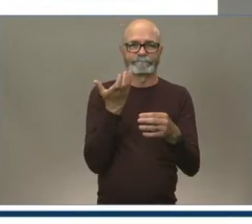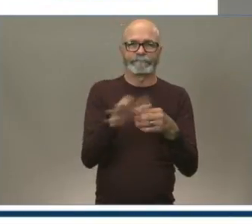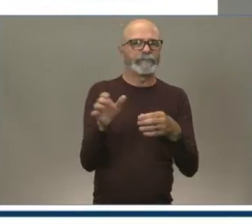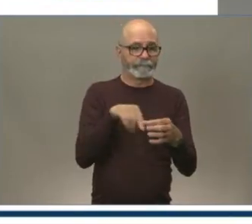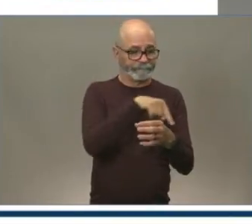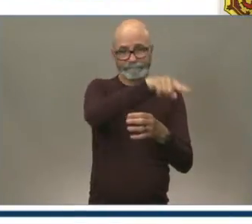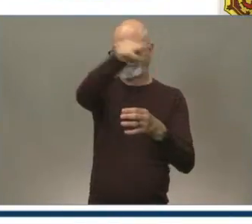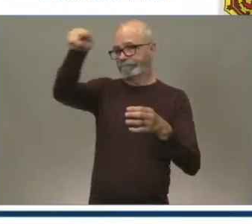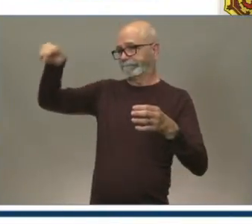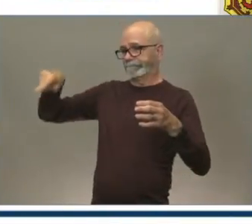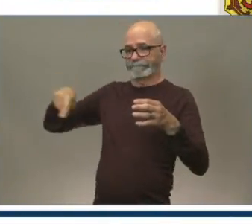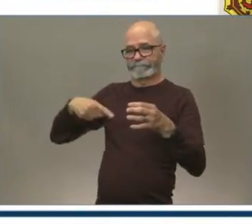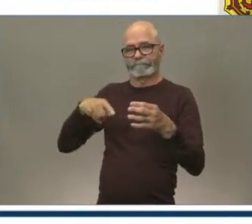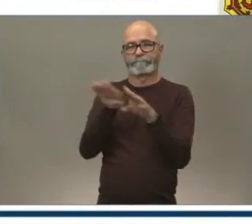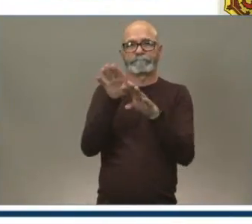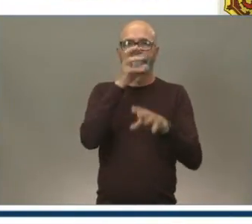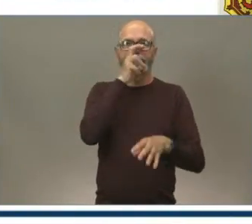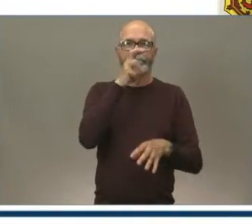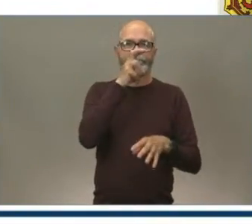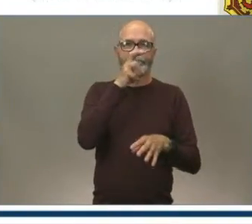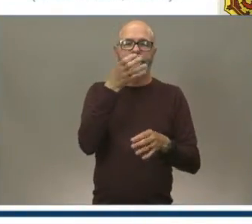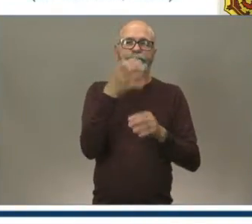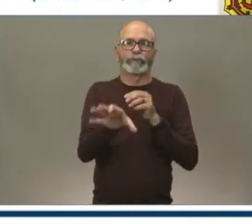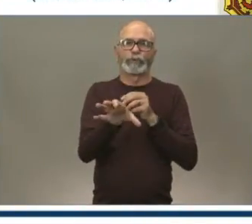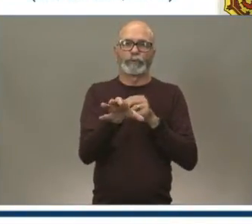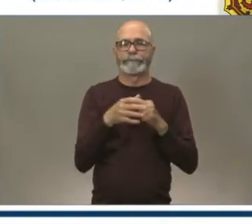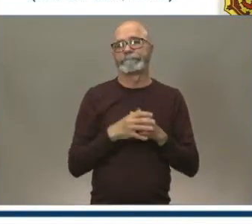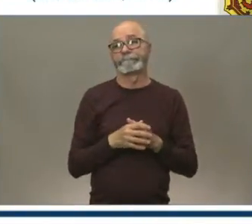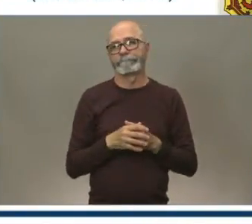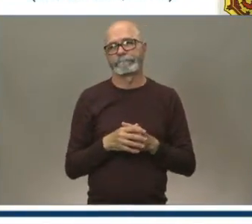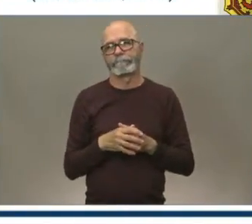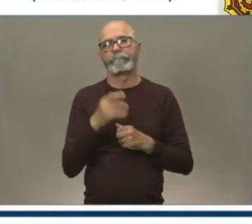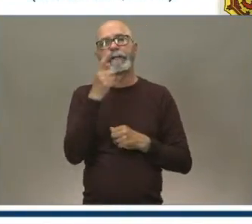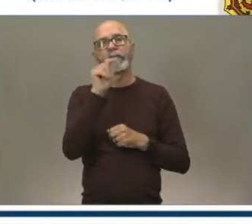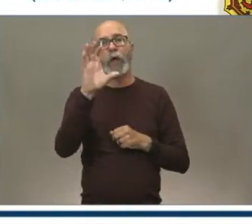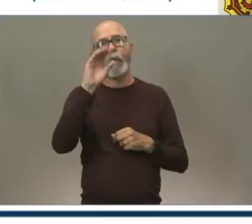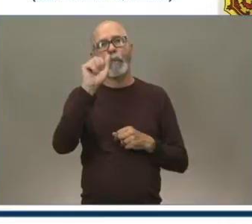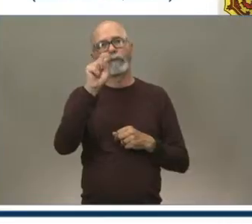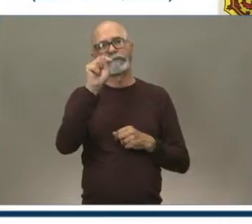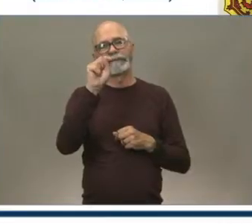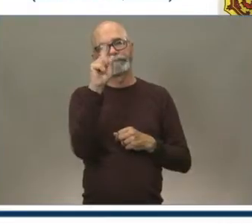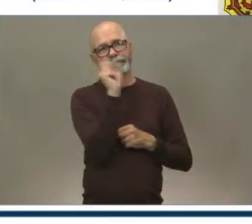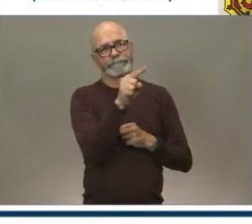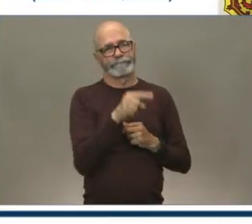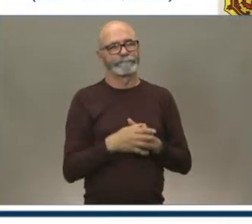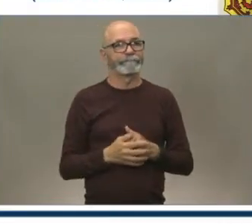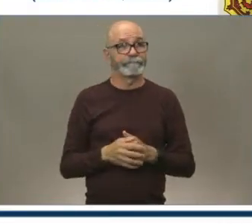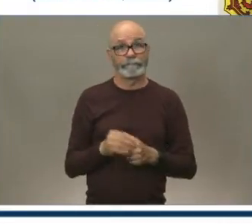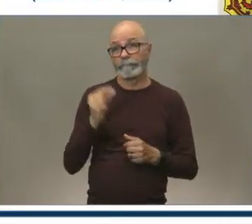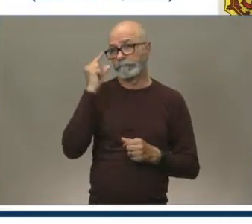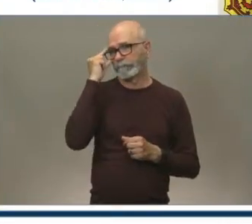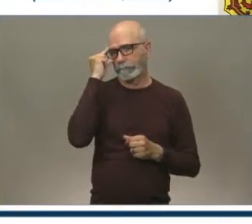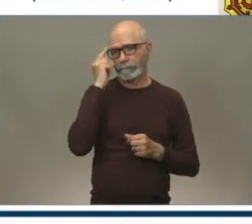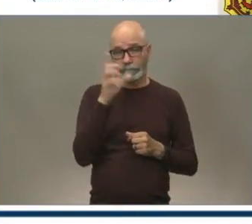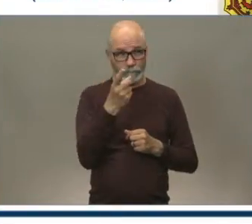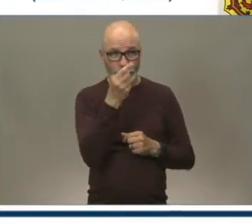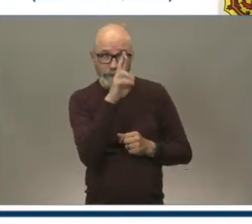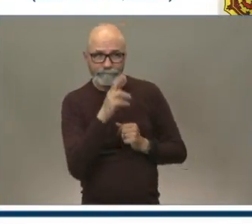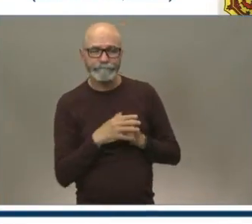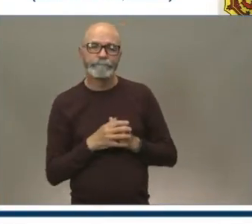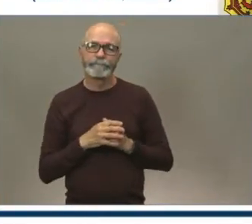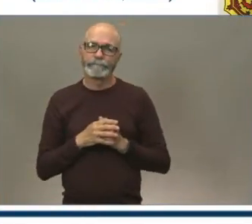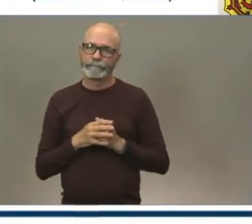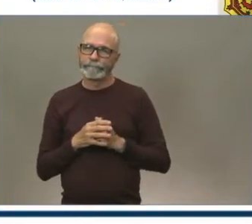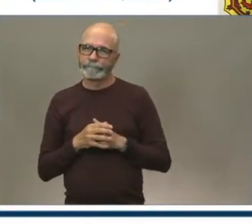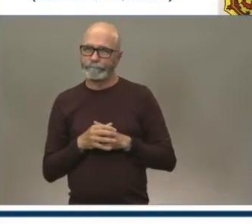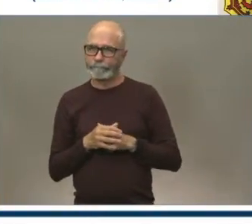Next question will go to Victoria Walton with the Coast. Thanks. Dr. Strang, I'm wondering if you could just give us a bit more